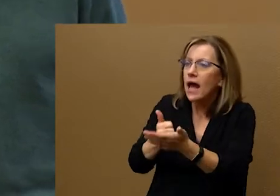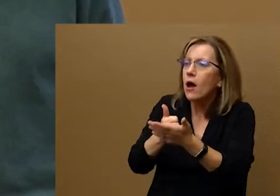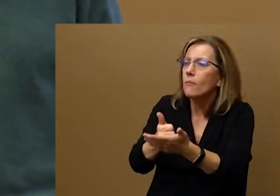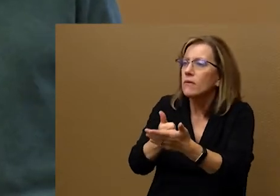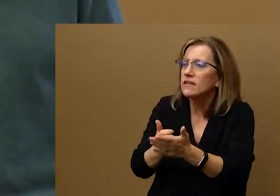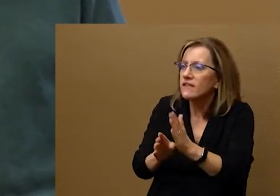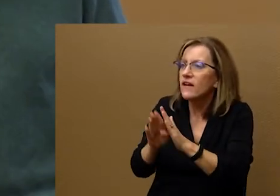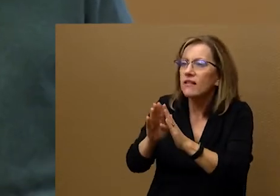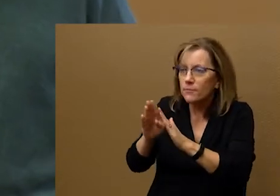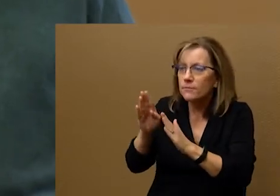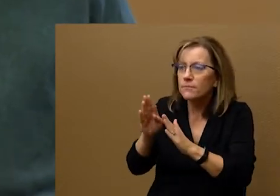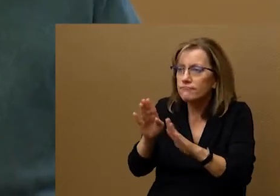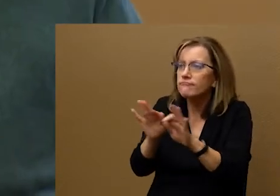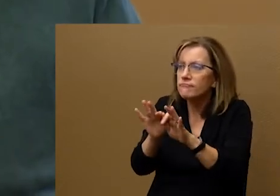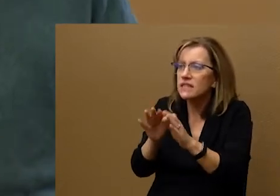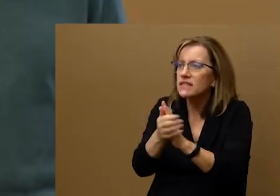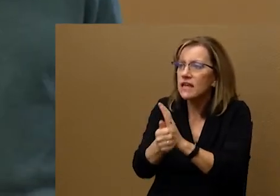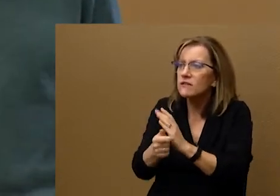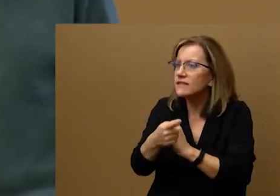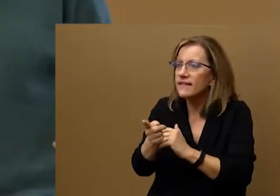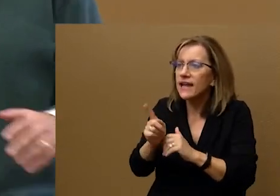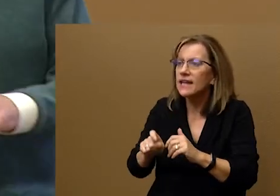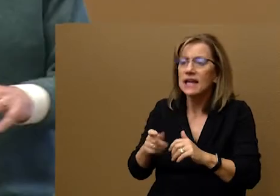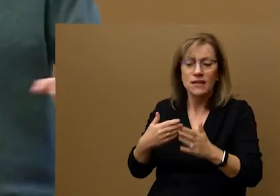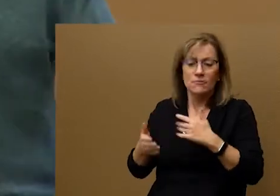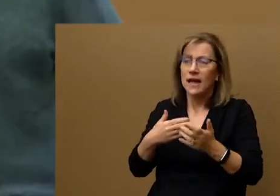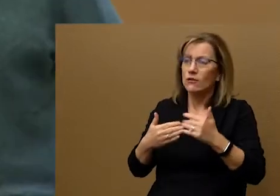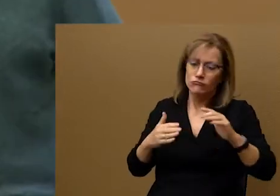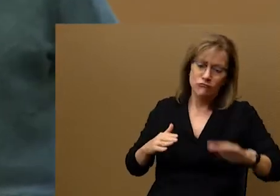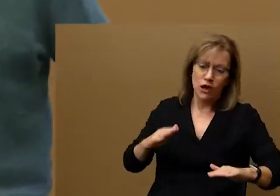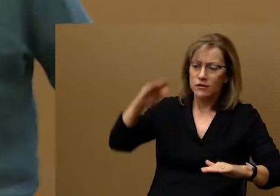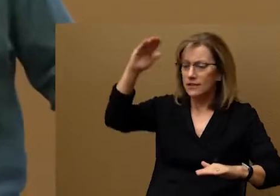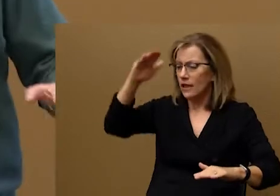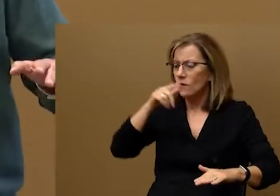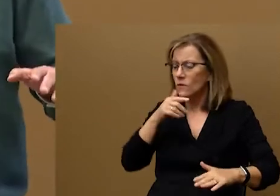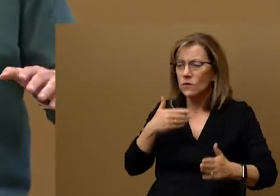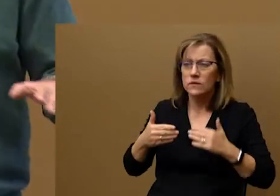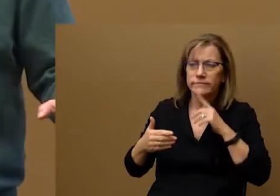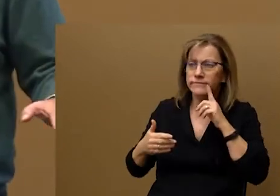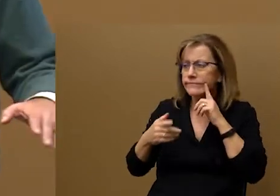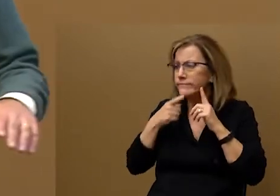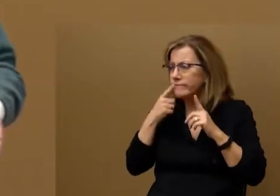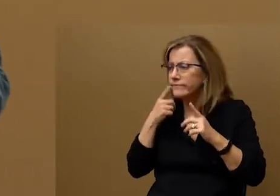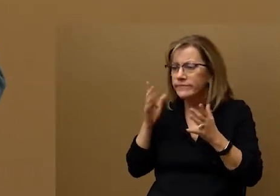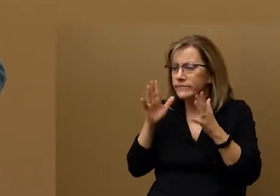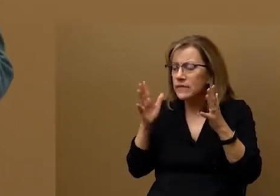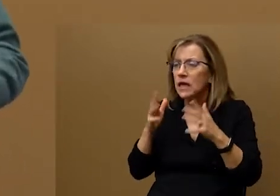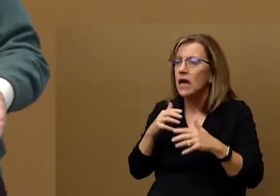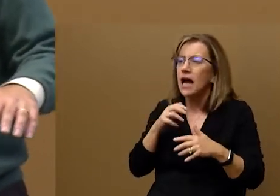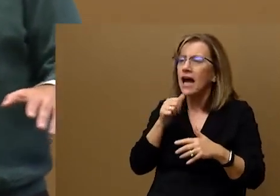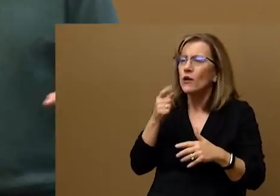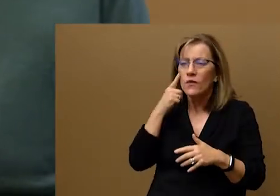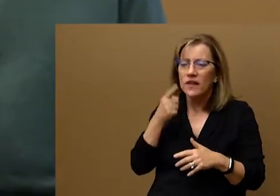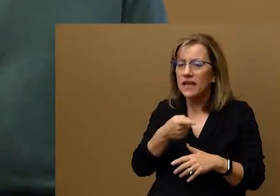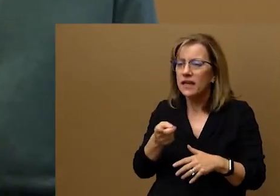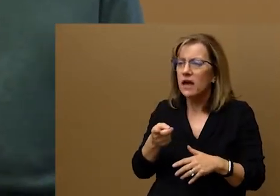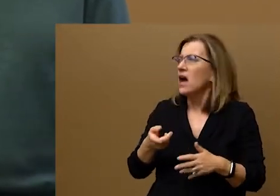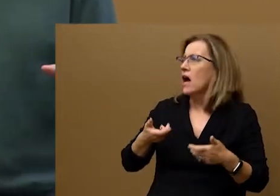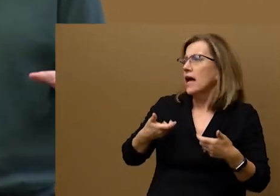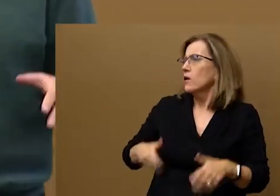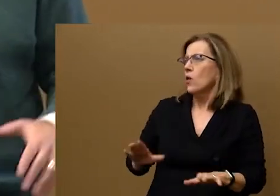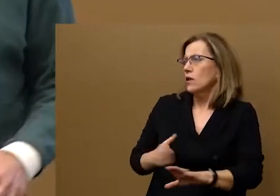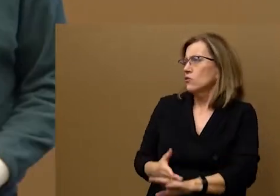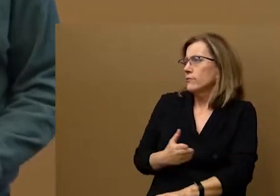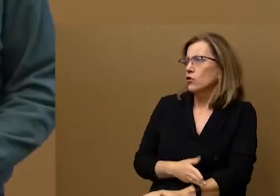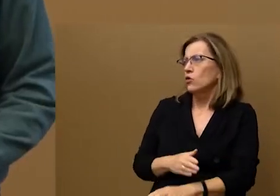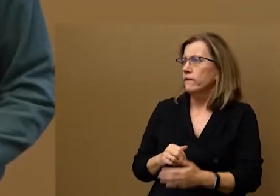How do I help them develop the relevant skills that they need, no matter who they are? I don't think they don't want